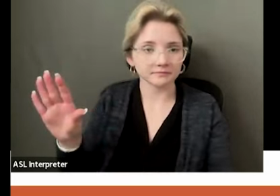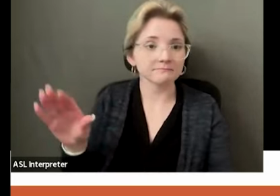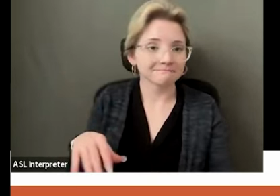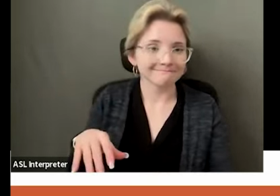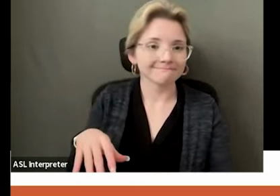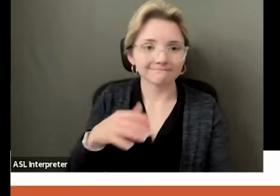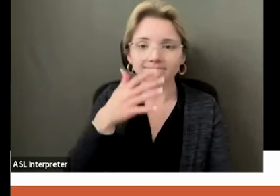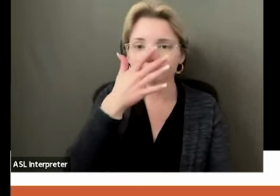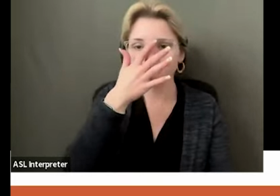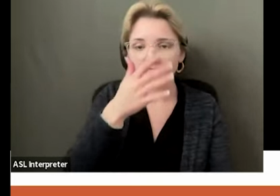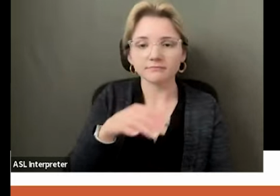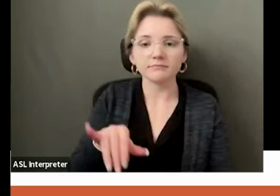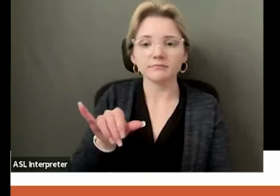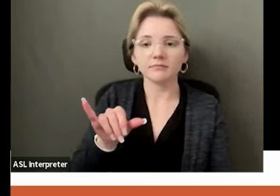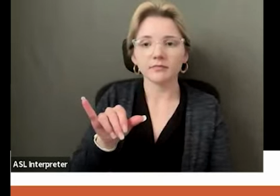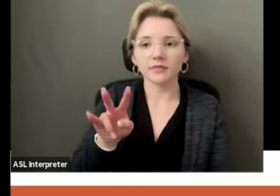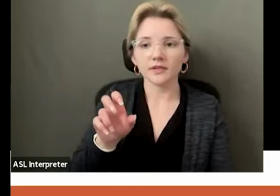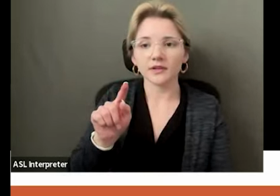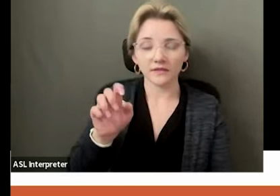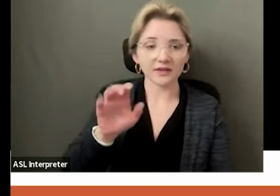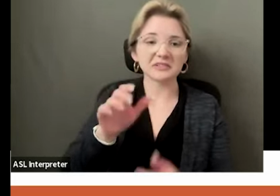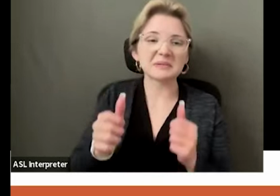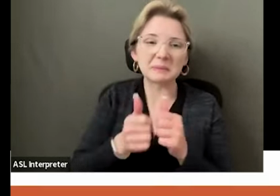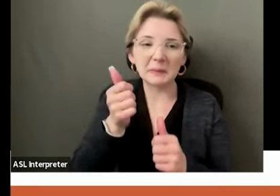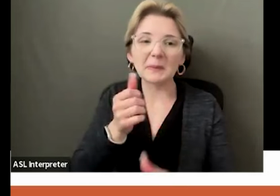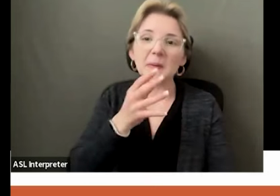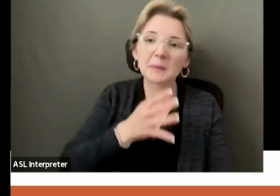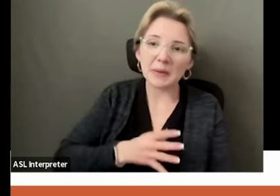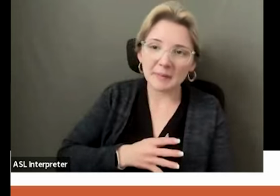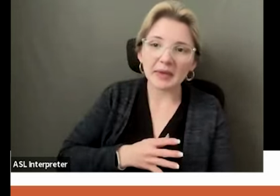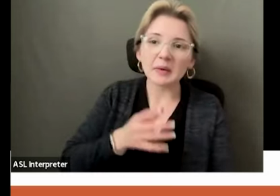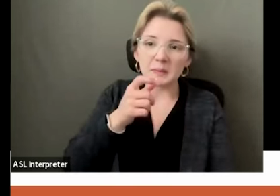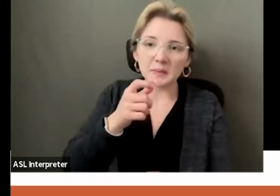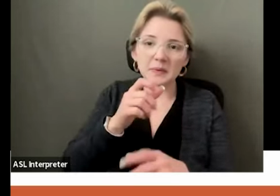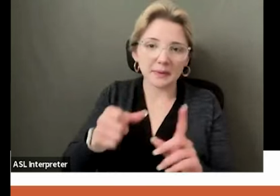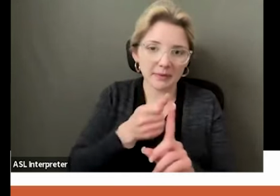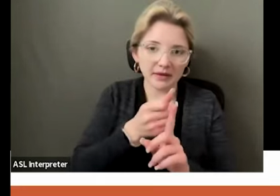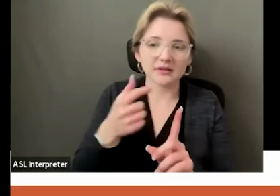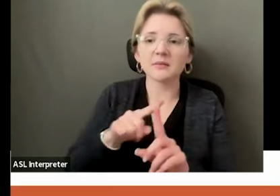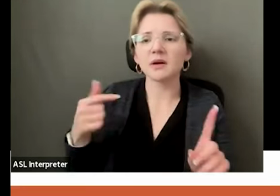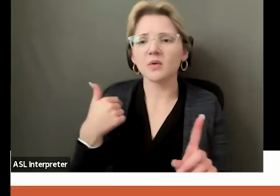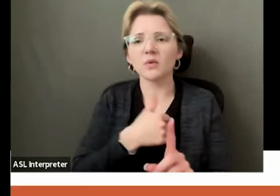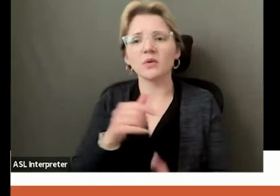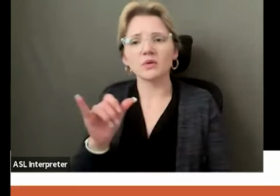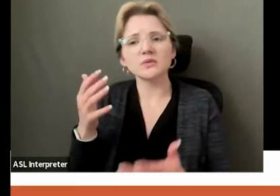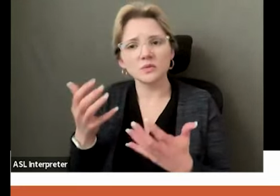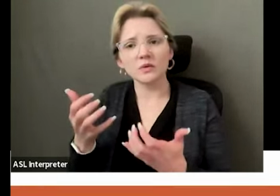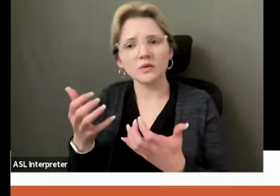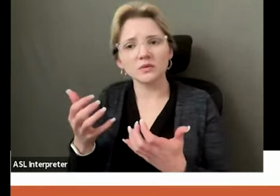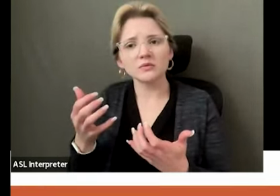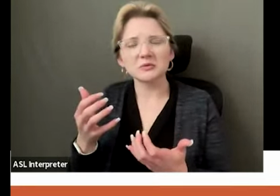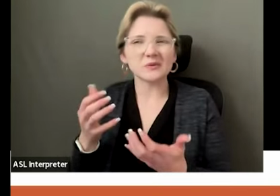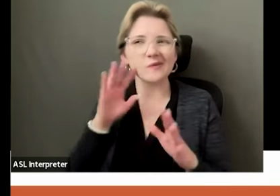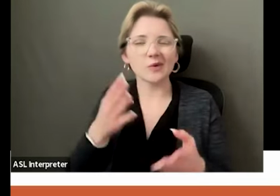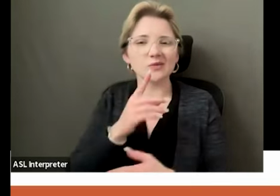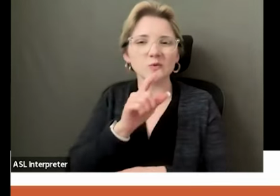while we know that women and girls are disproportionately affected by gender-based violence, we also want to highlight that gender-based violence encompasses all genders,